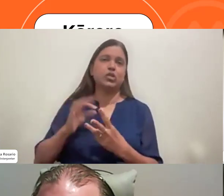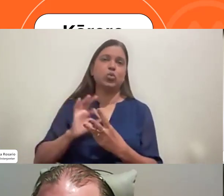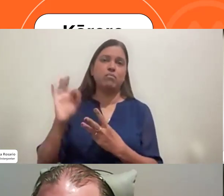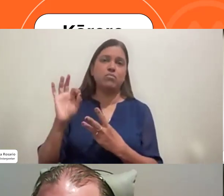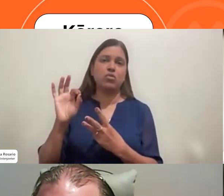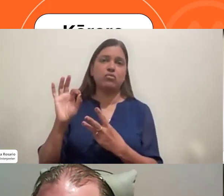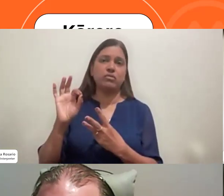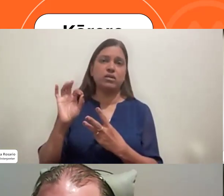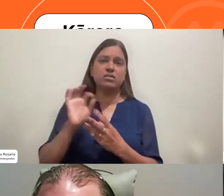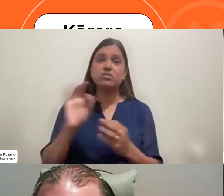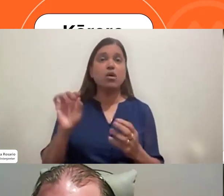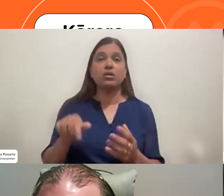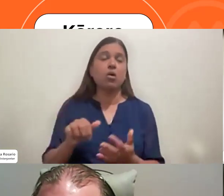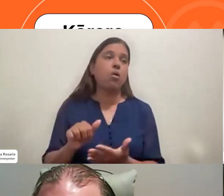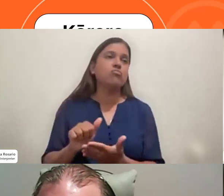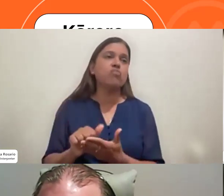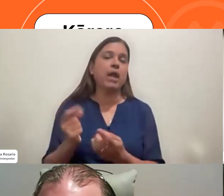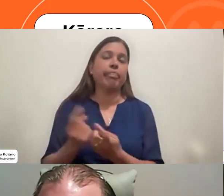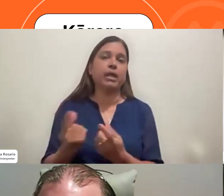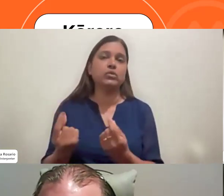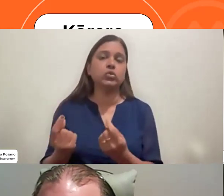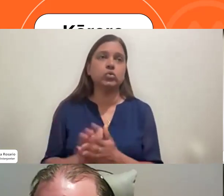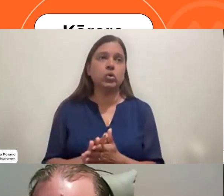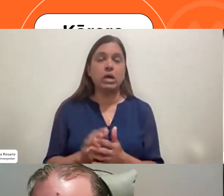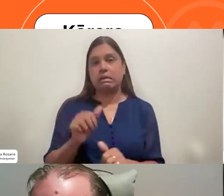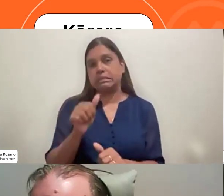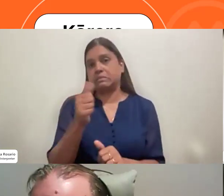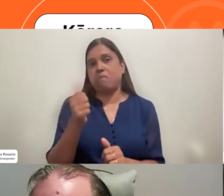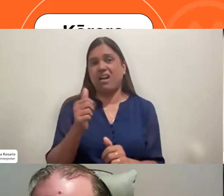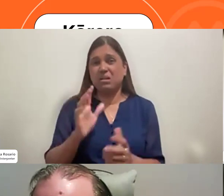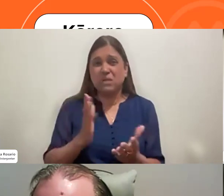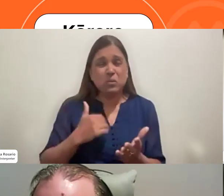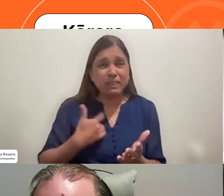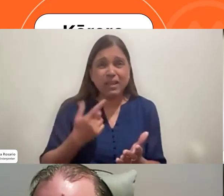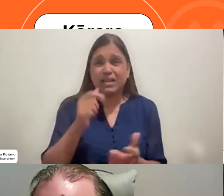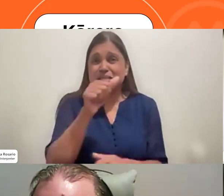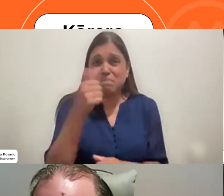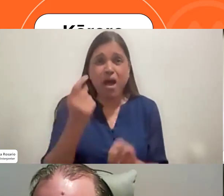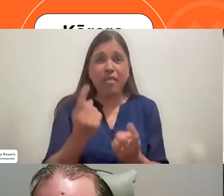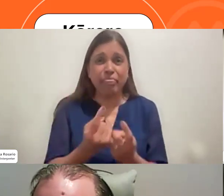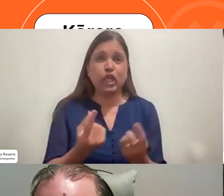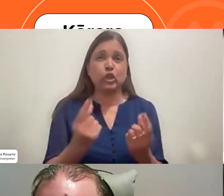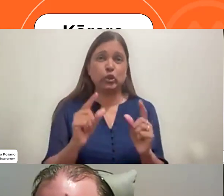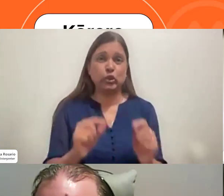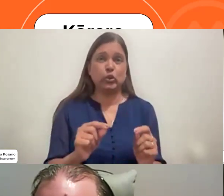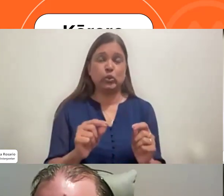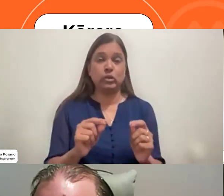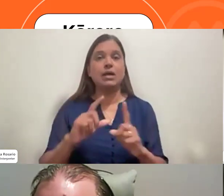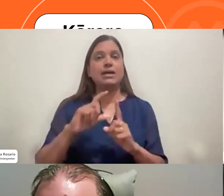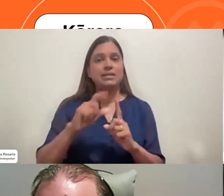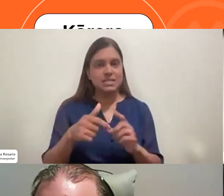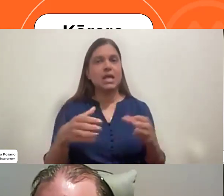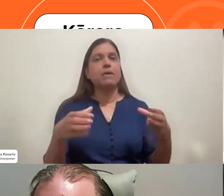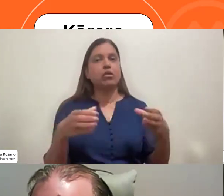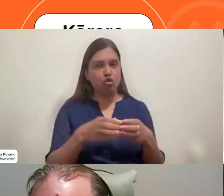thing to do. We have a significant community. We know that people with disabilities is the largest underrepresented group